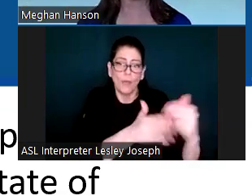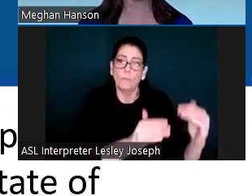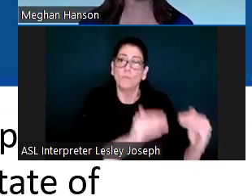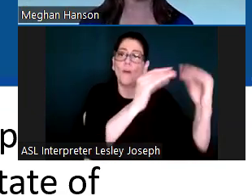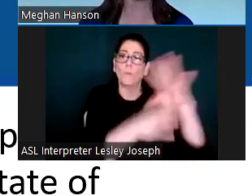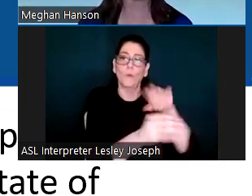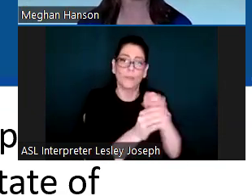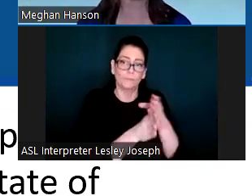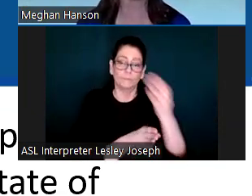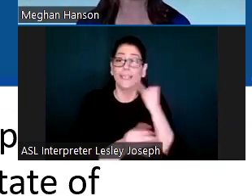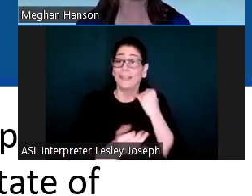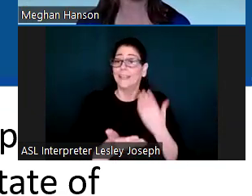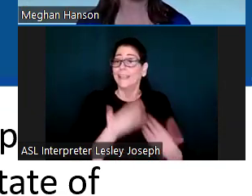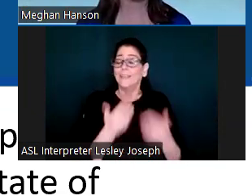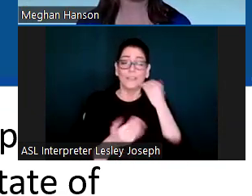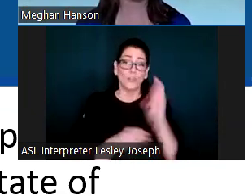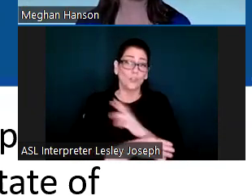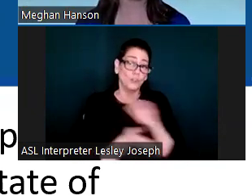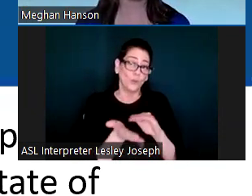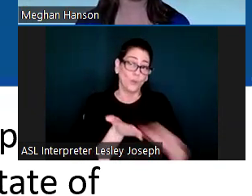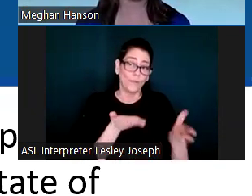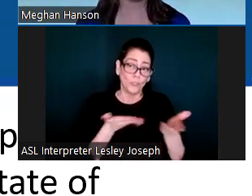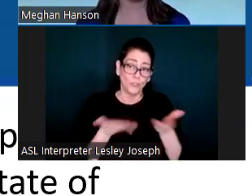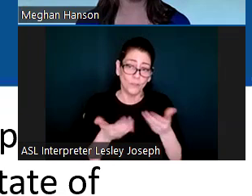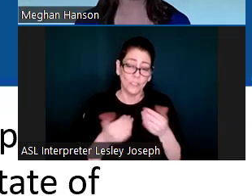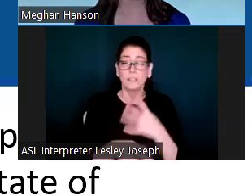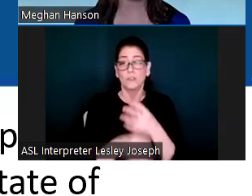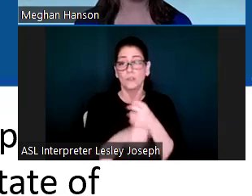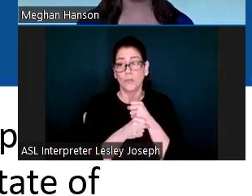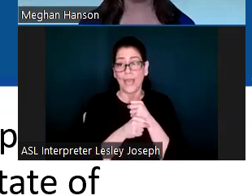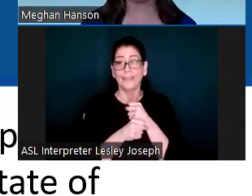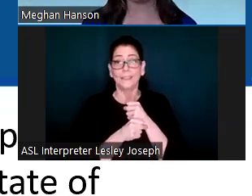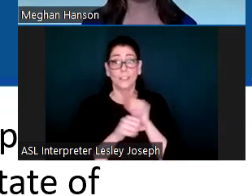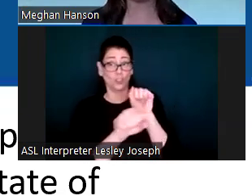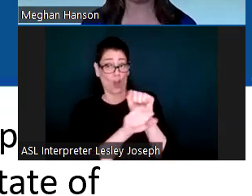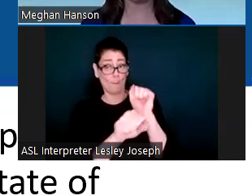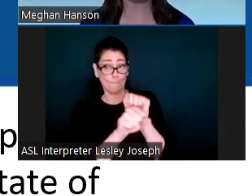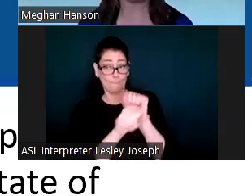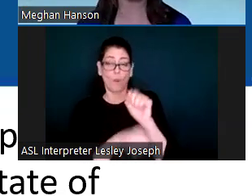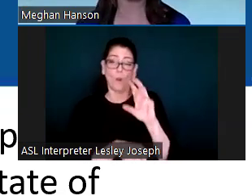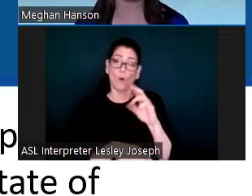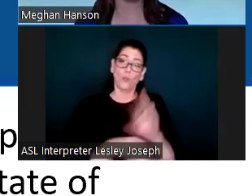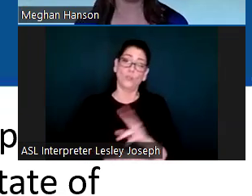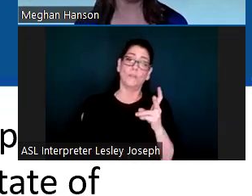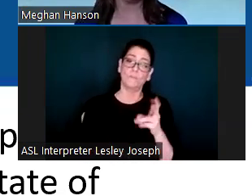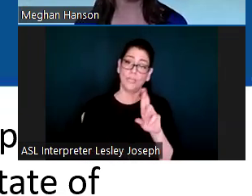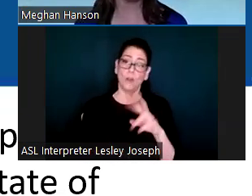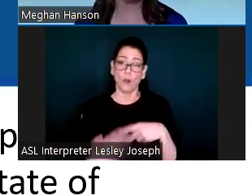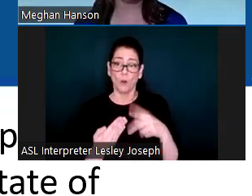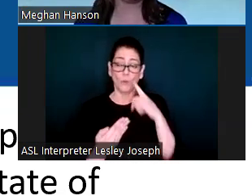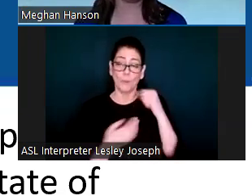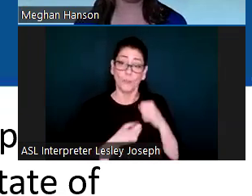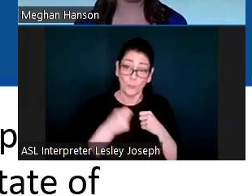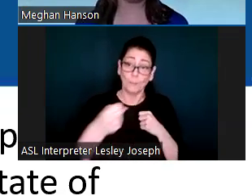may be utilizing waiver services to get into employment or utilizing VR programs for